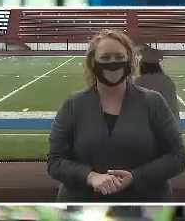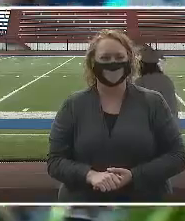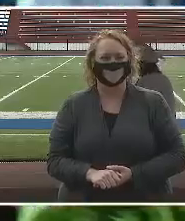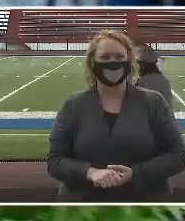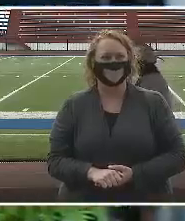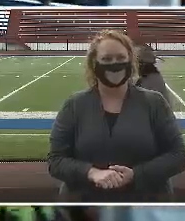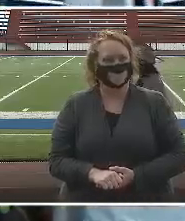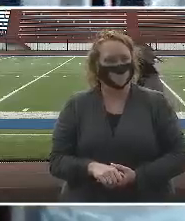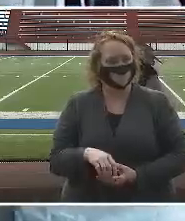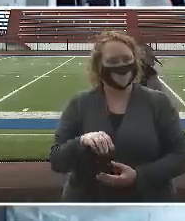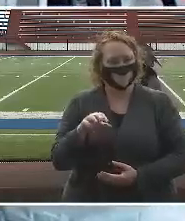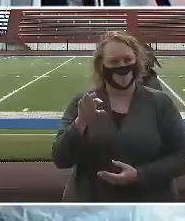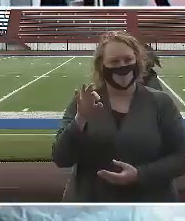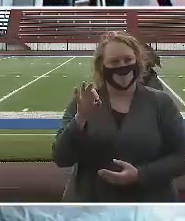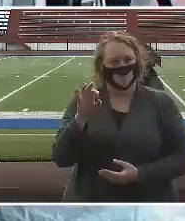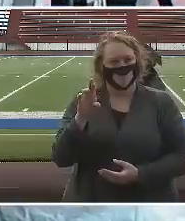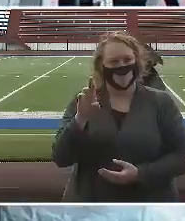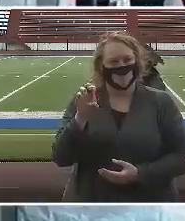Fariah Muhammad.